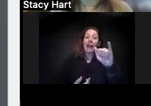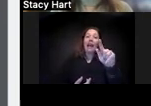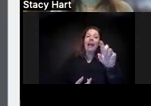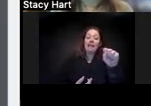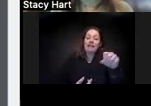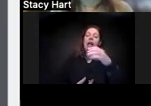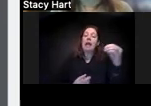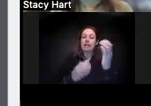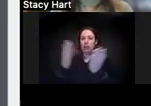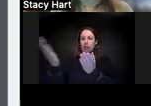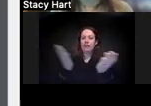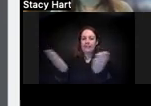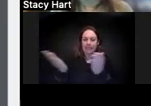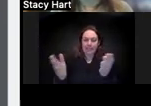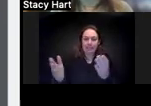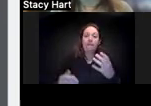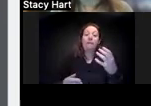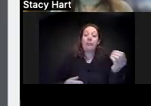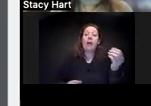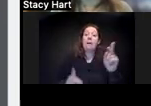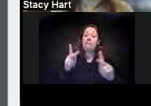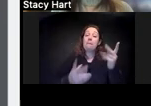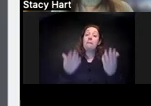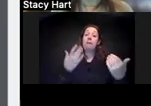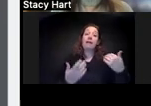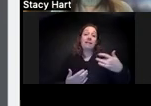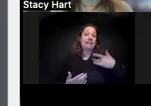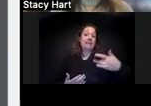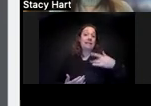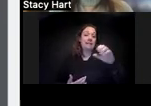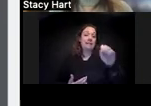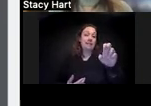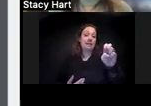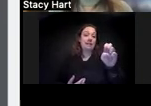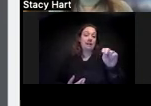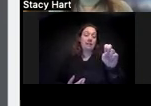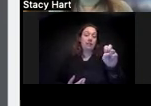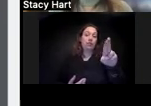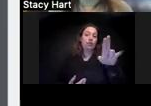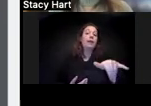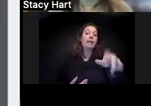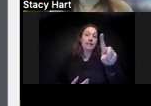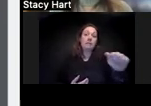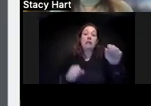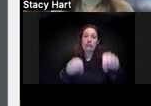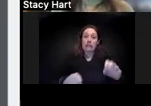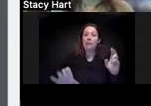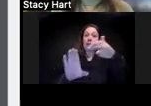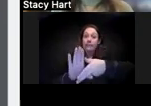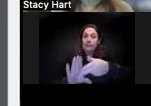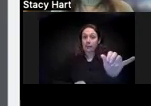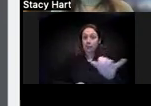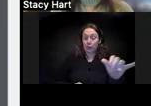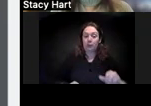and that people with sensory disabilities can participate. Next slide.